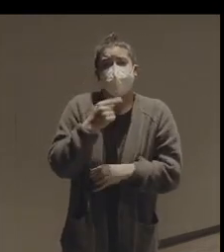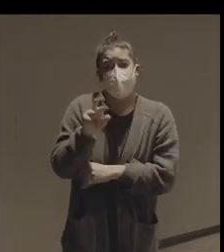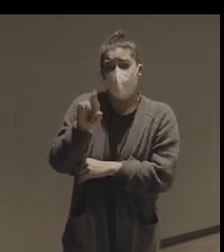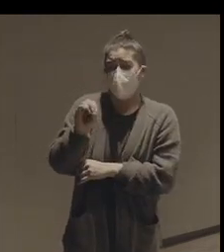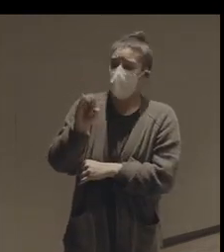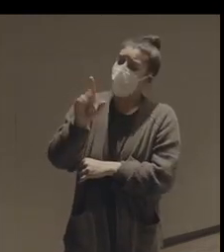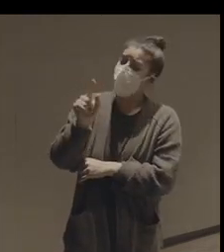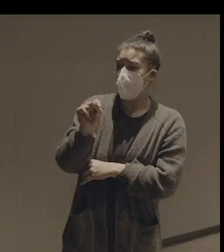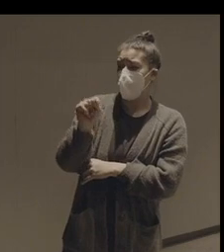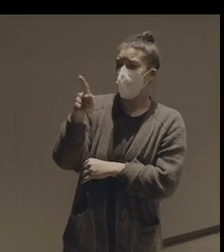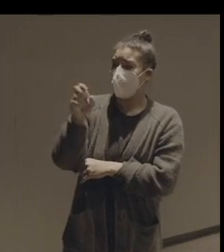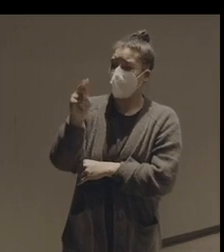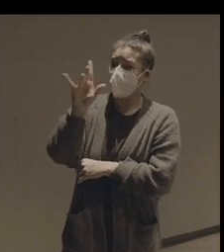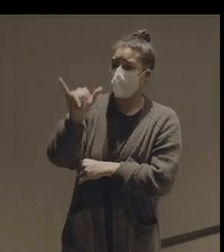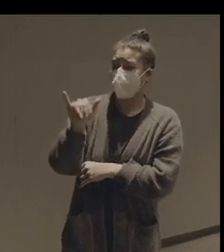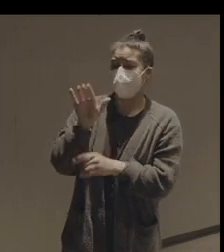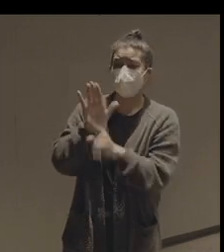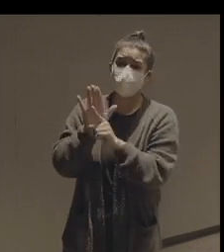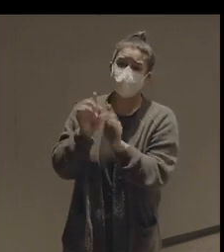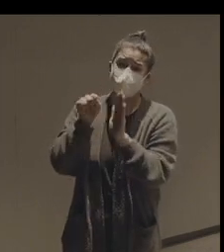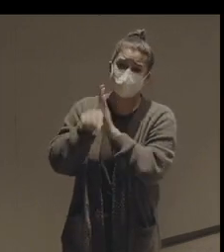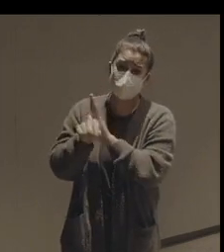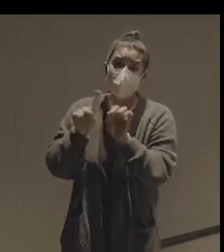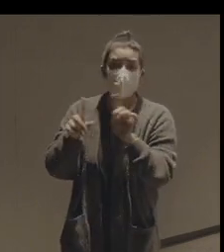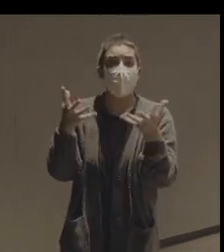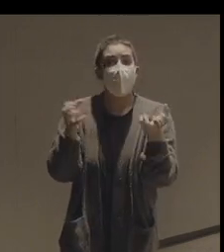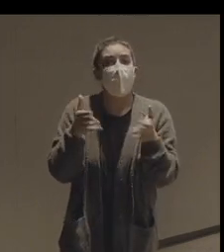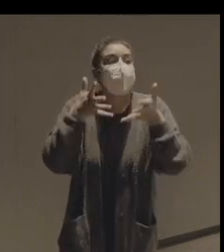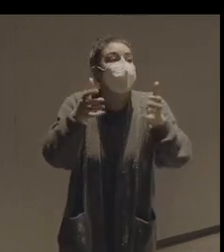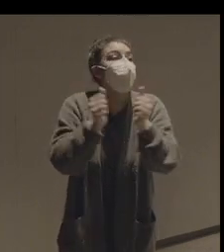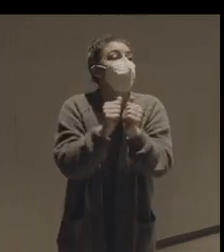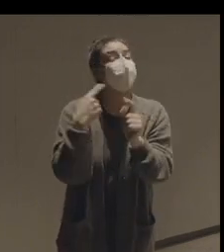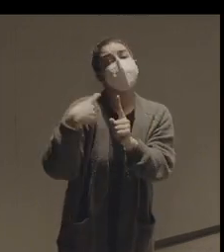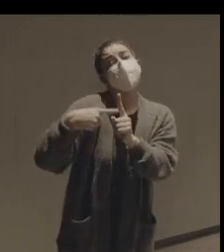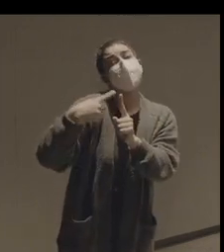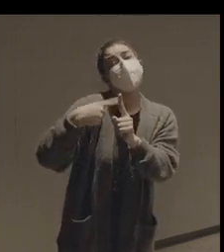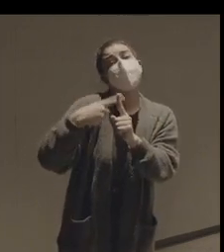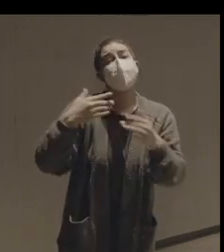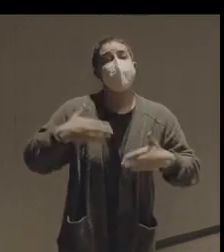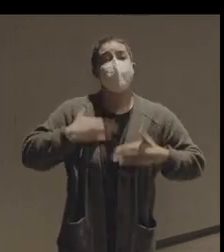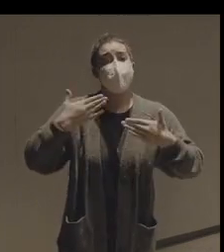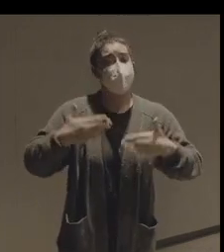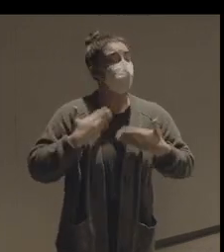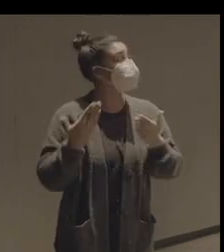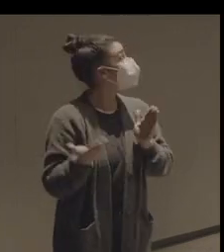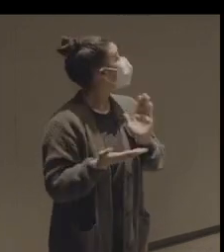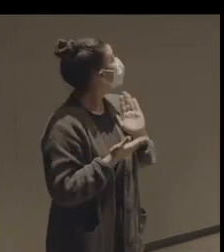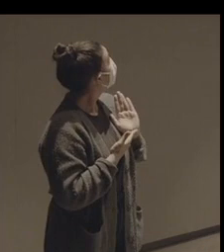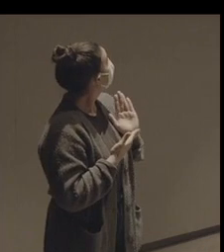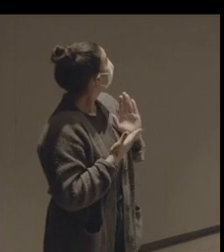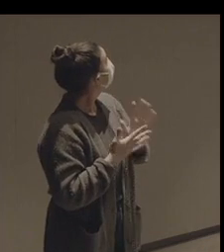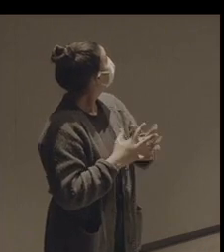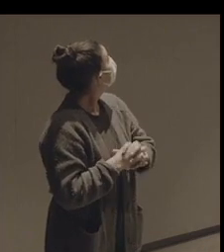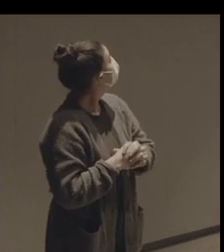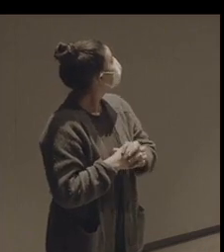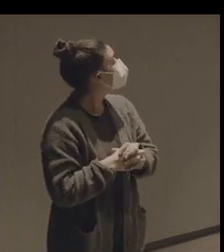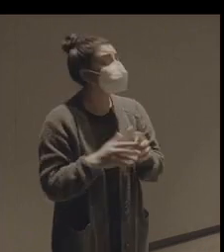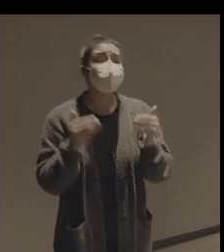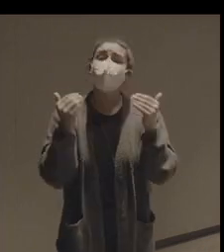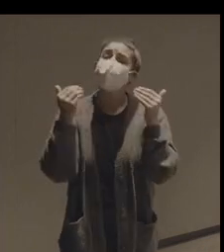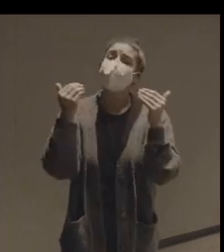Let's revel in the sunshine muse and forget about the noir for a moment. Let's celebrate the exhibit,